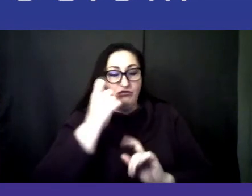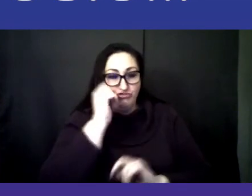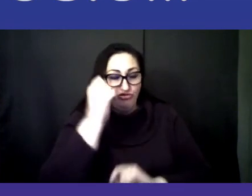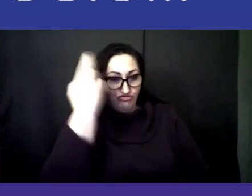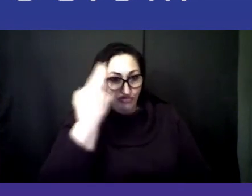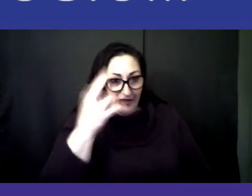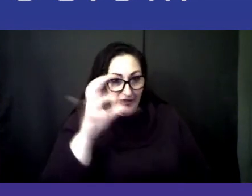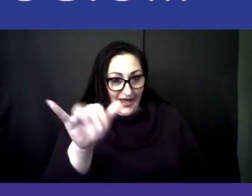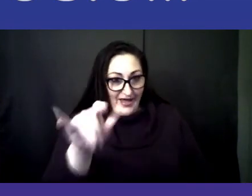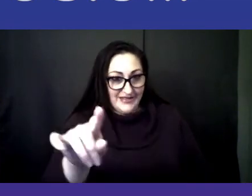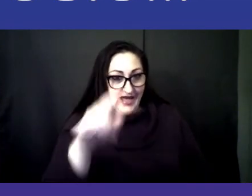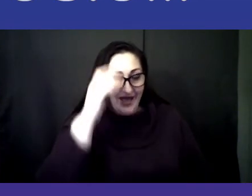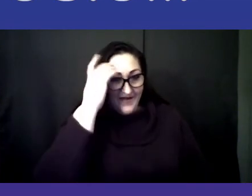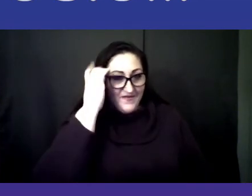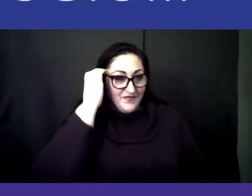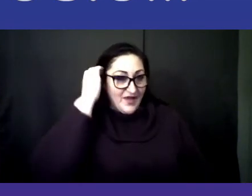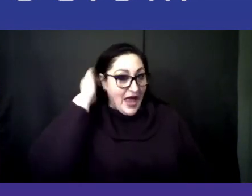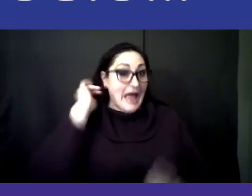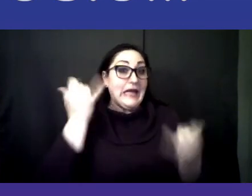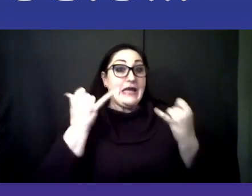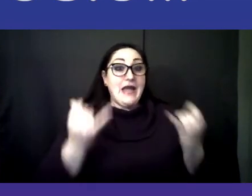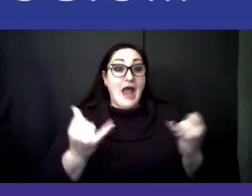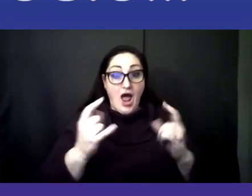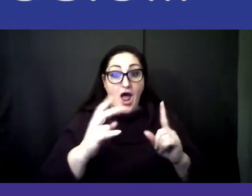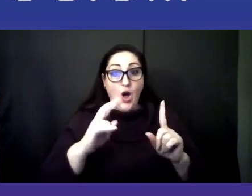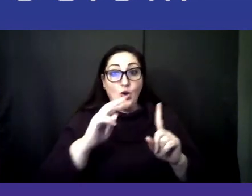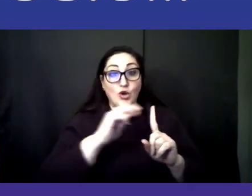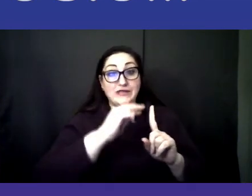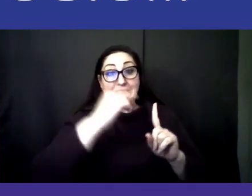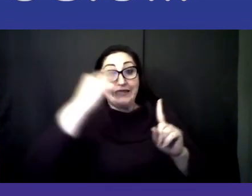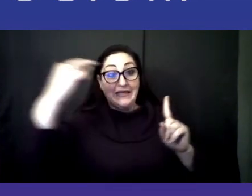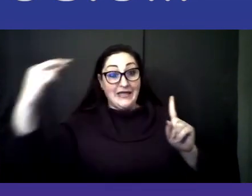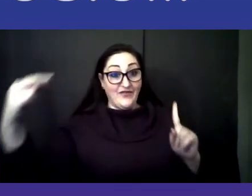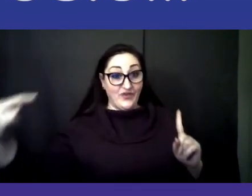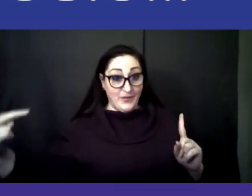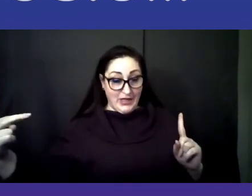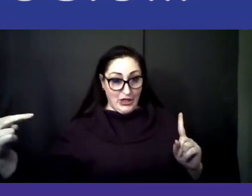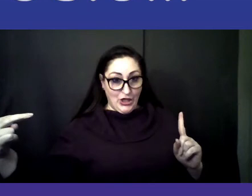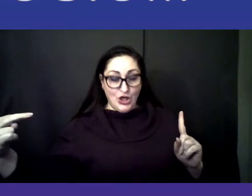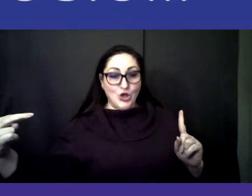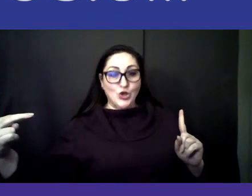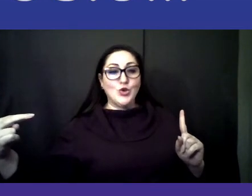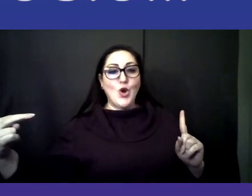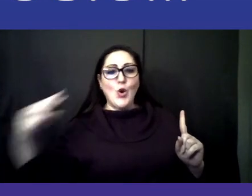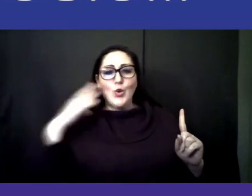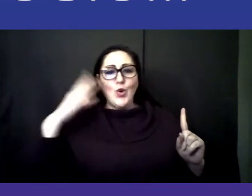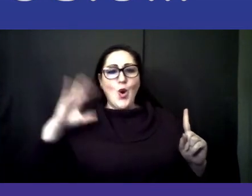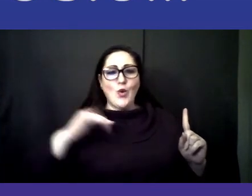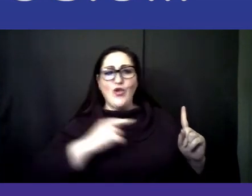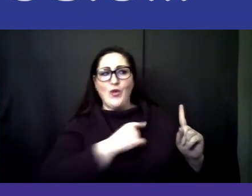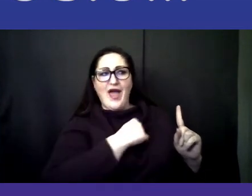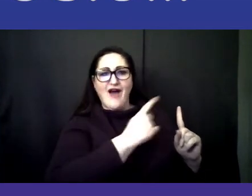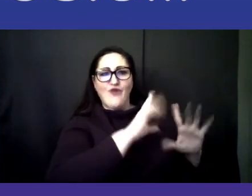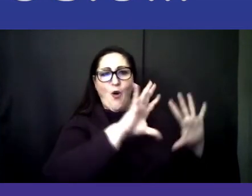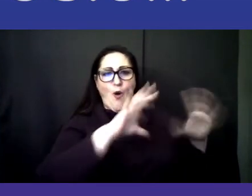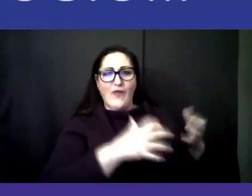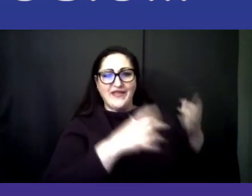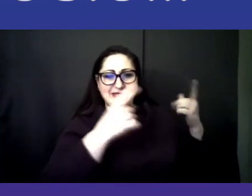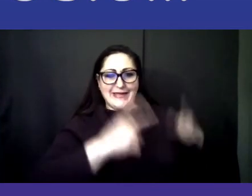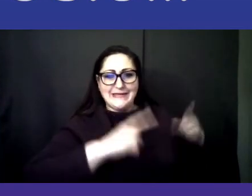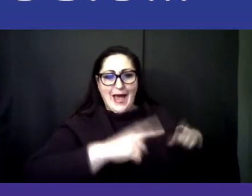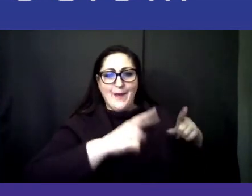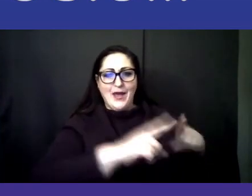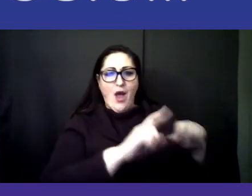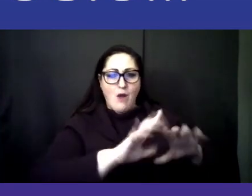you're seeing it from all the way out here, and you don't know that we've got all this amazing stuff going on. We're doing it vibrantly. We're doing